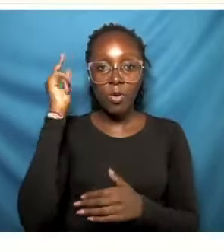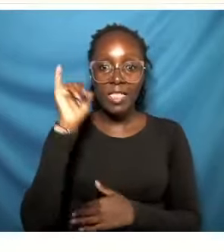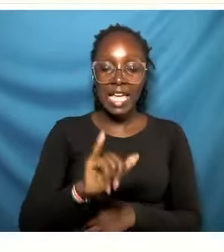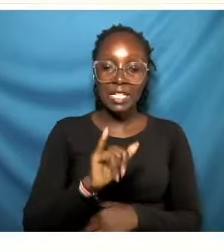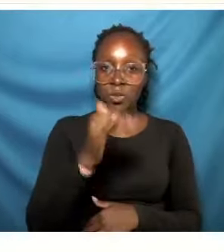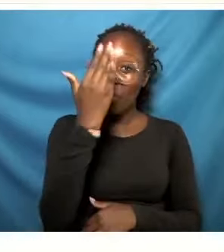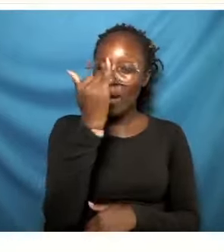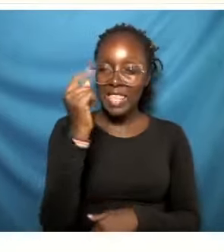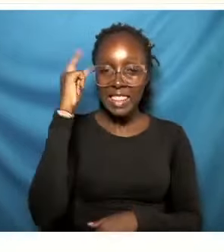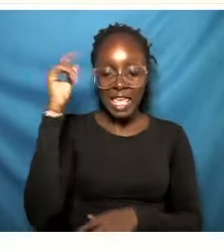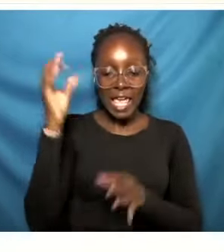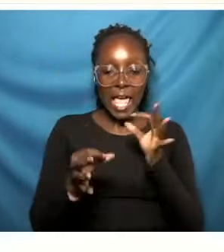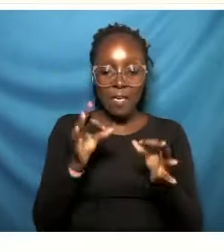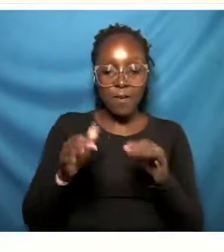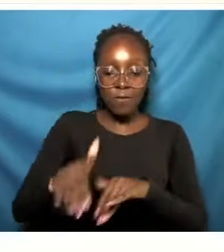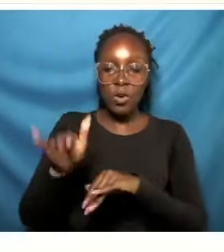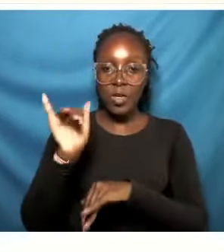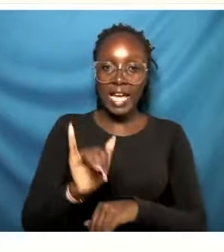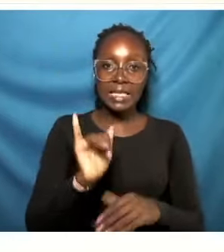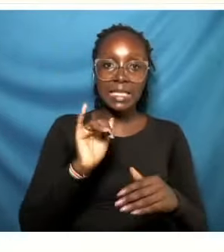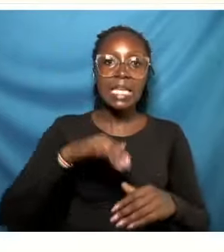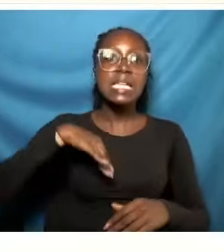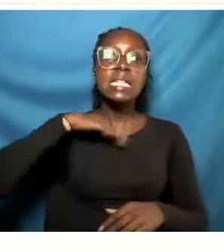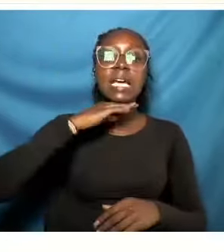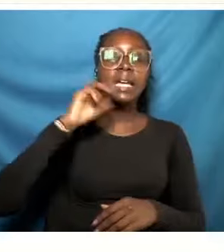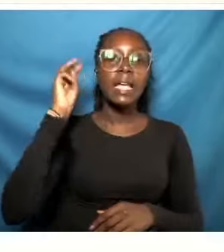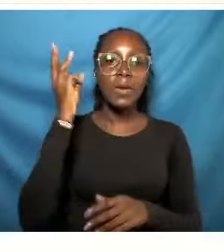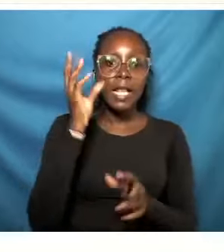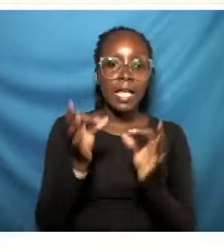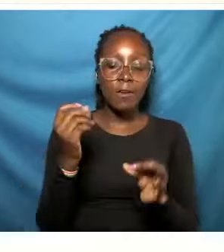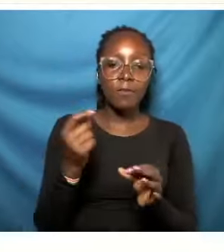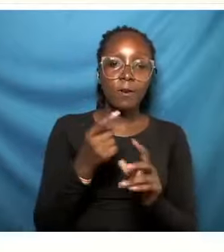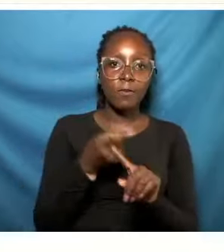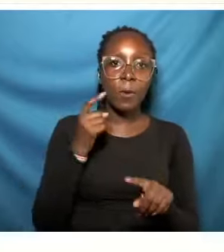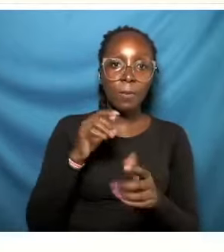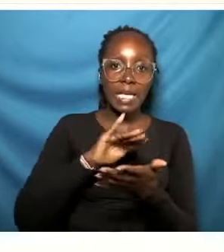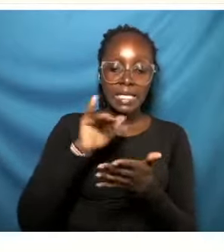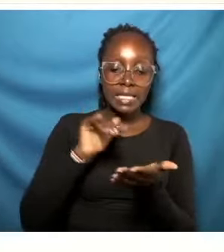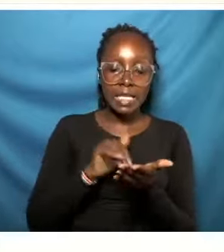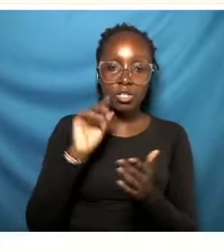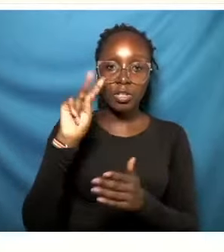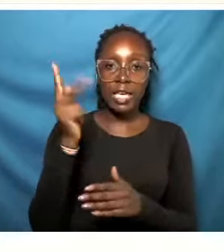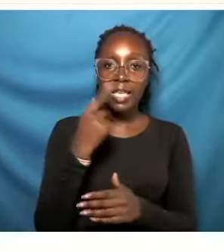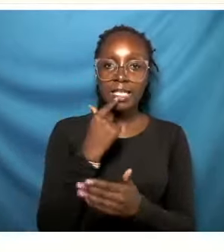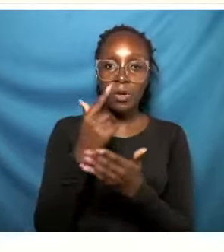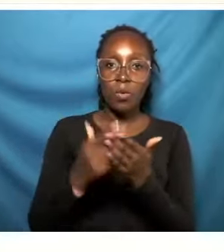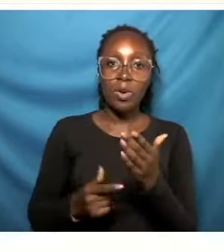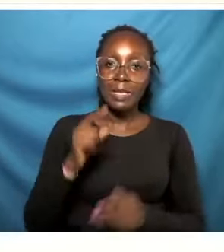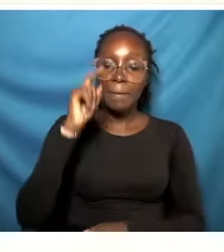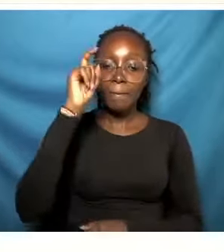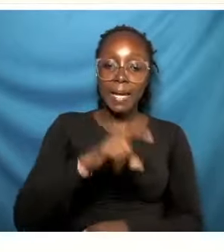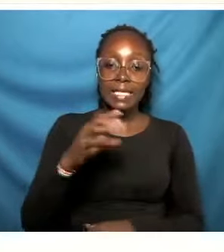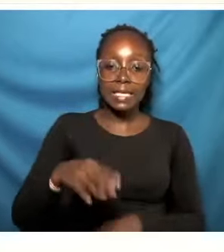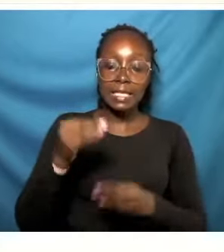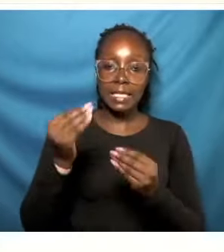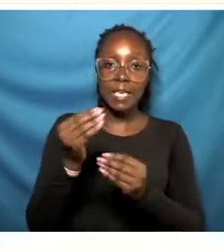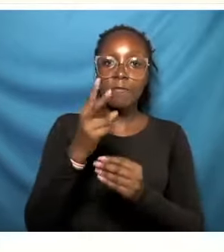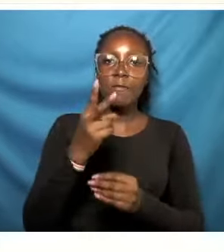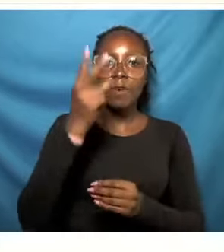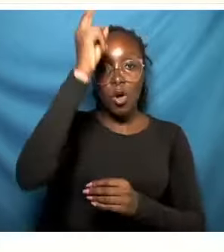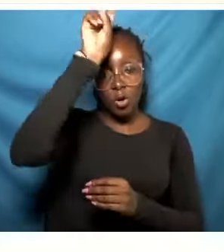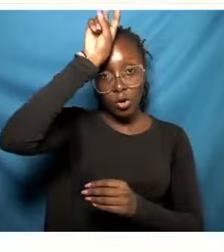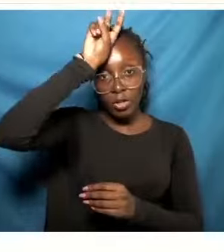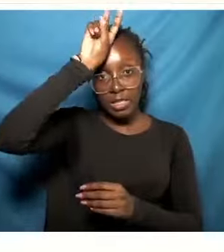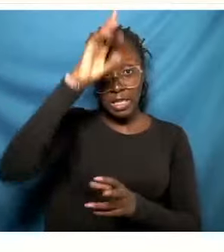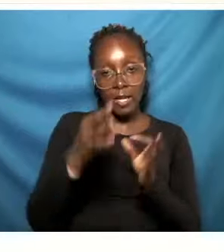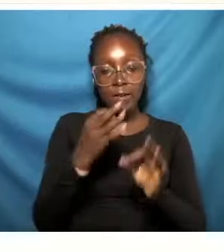then we are going to die. If you come from central Kenya, they'll tell you that you must give a goat for you to be sufficiently a